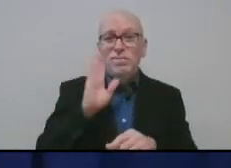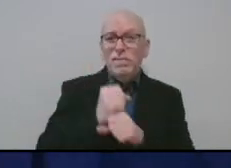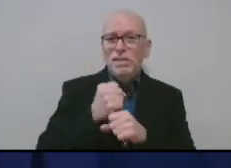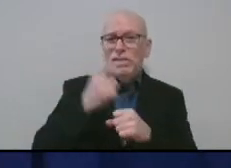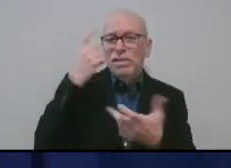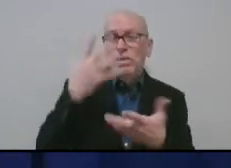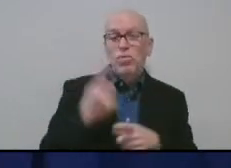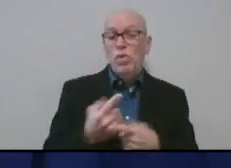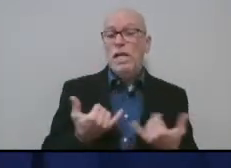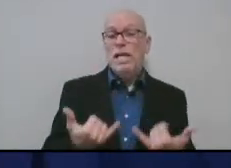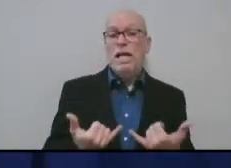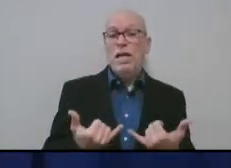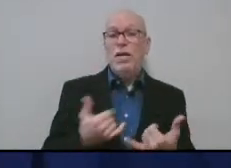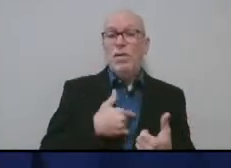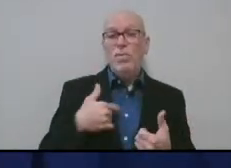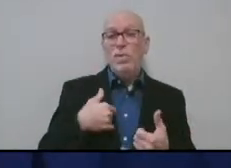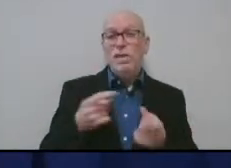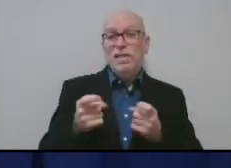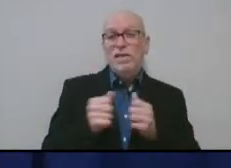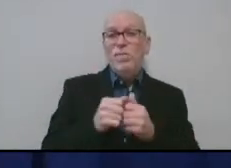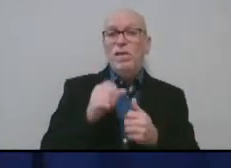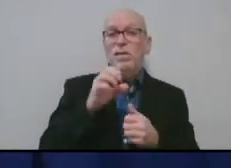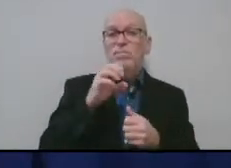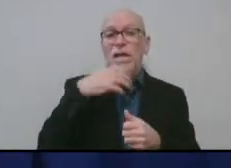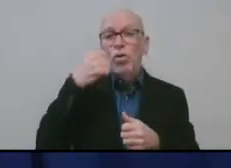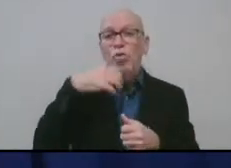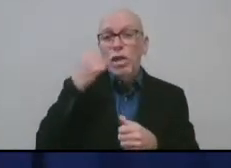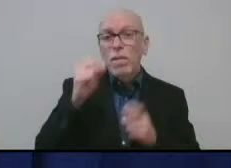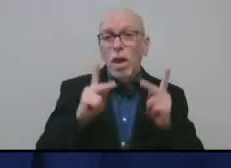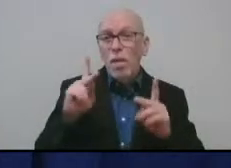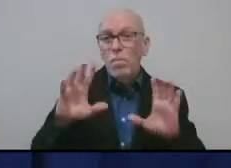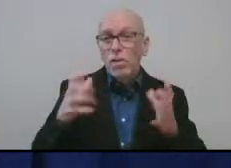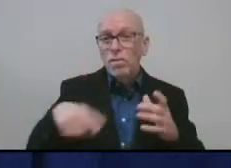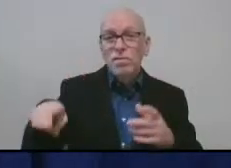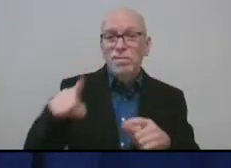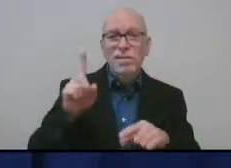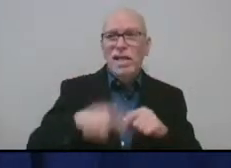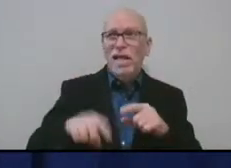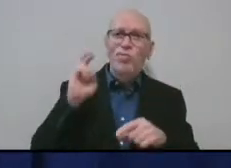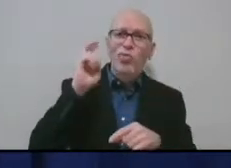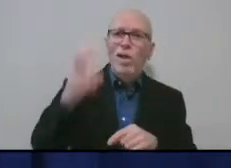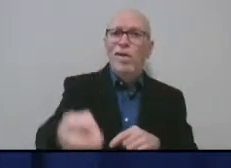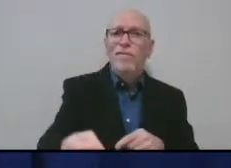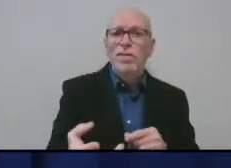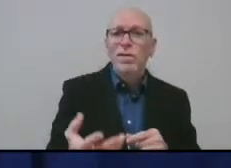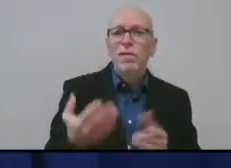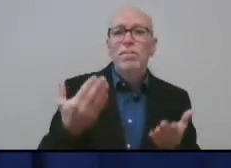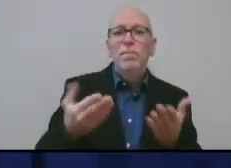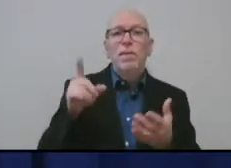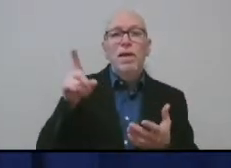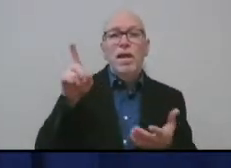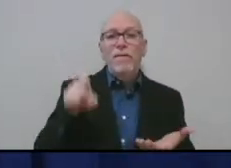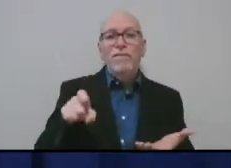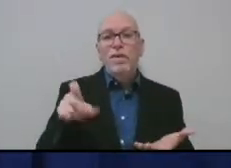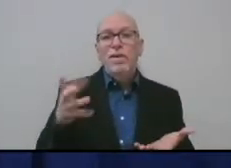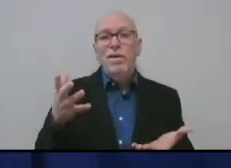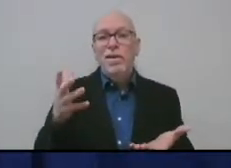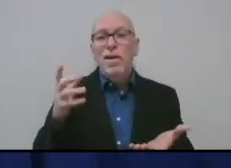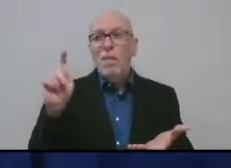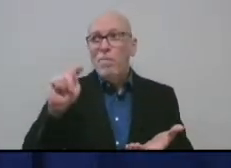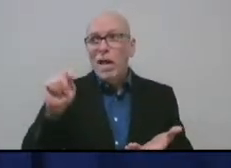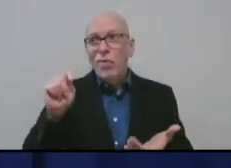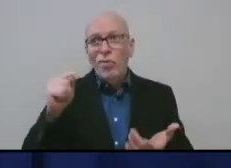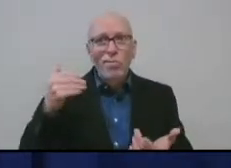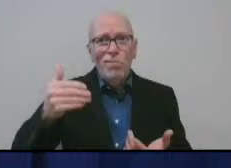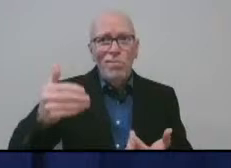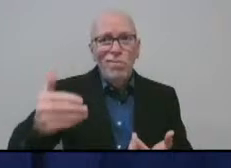Right now, we're dealing with an elderly population that doesn't travel as well, that may have to use the bathroom, that it's just not a comfortable thing